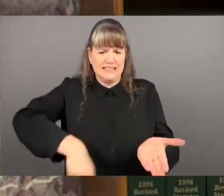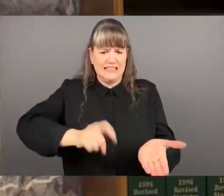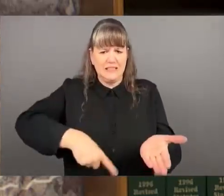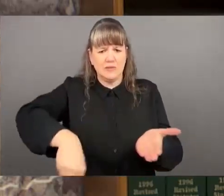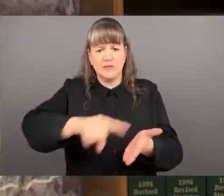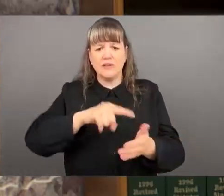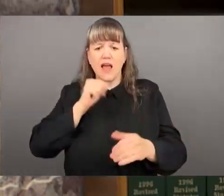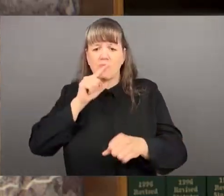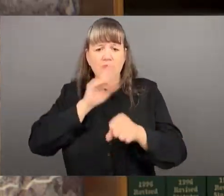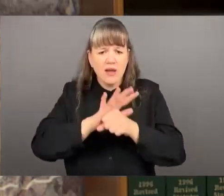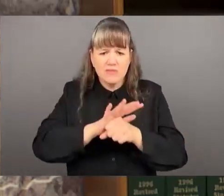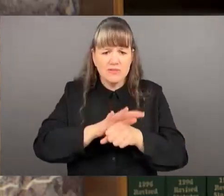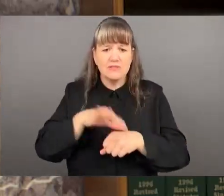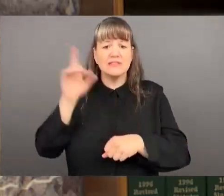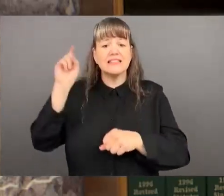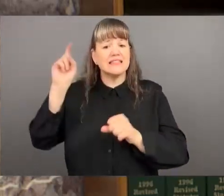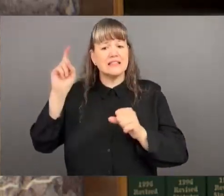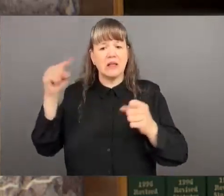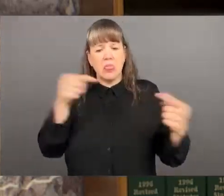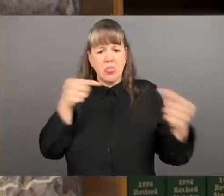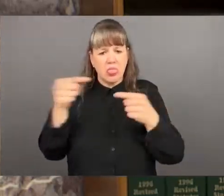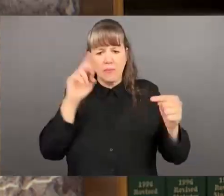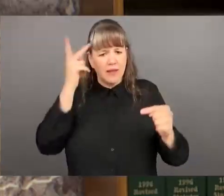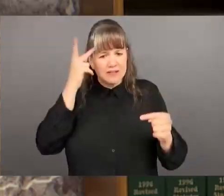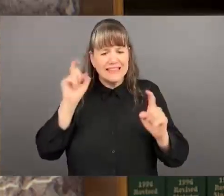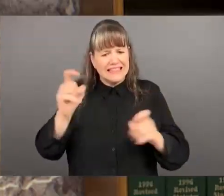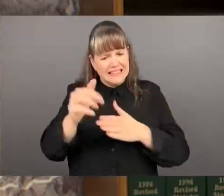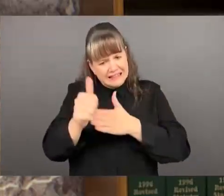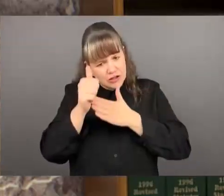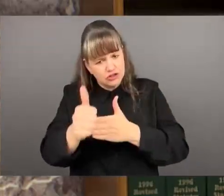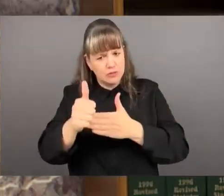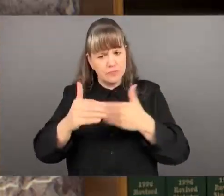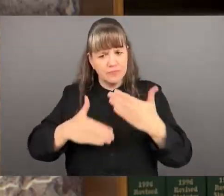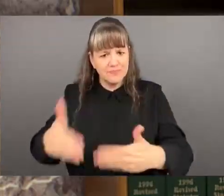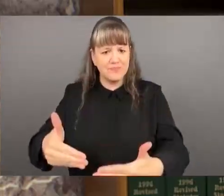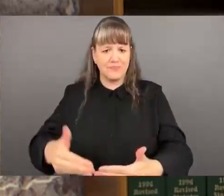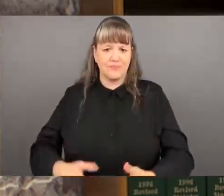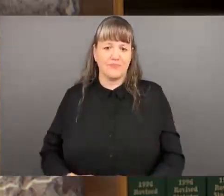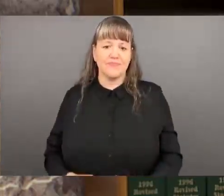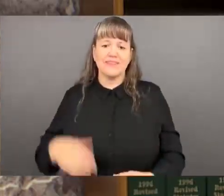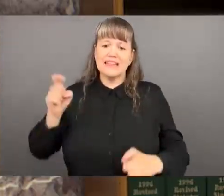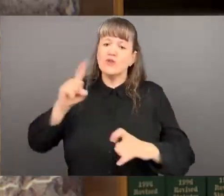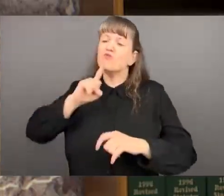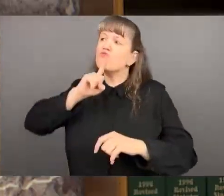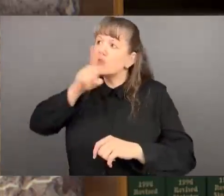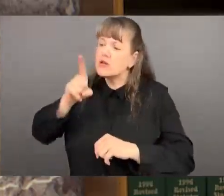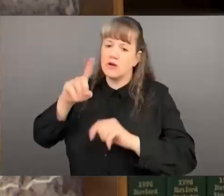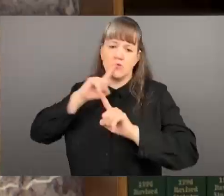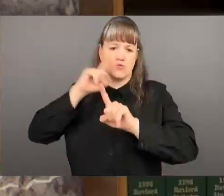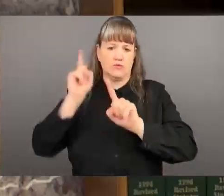politics. And we need a real response to the nightmare that we're living.